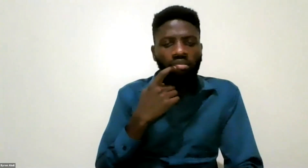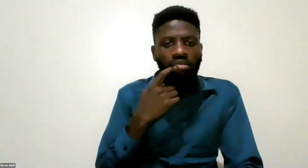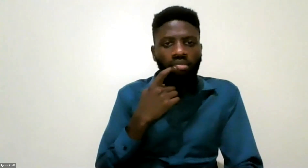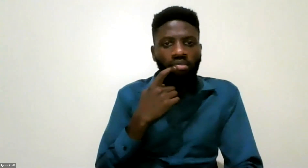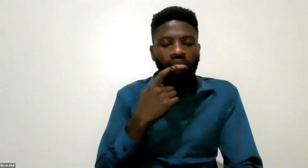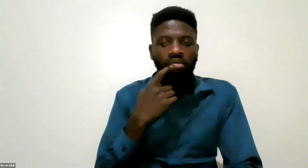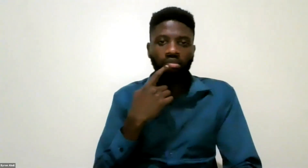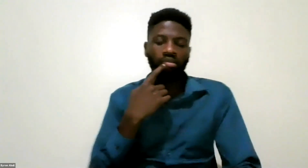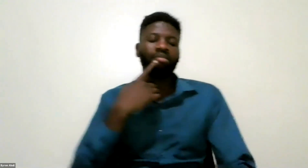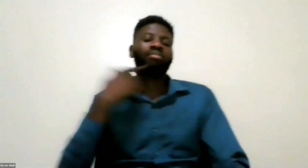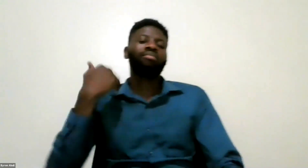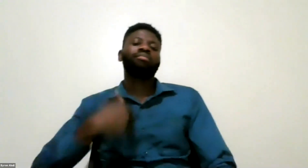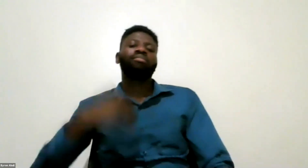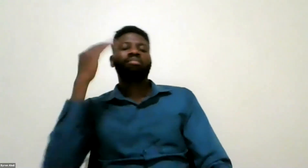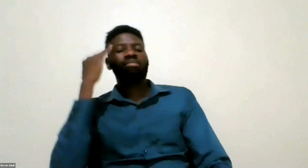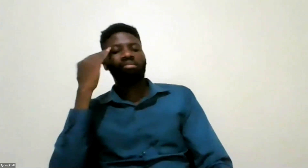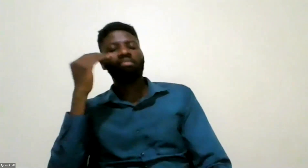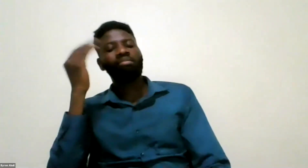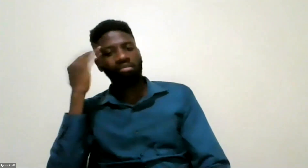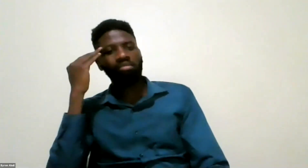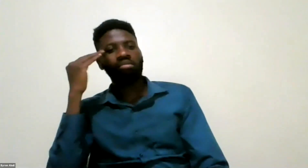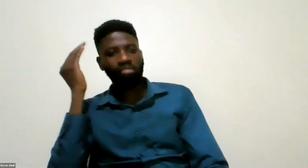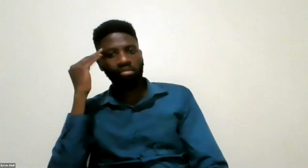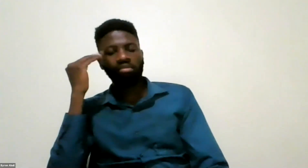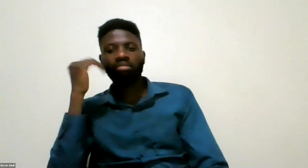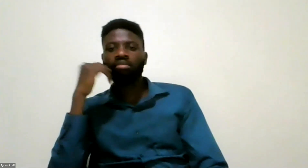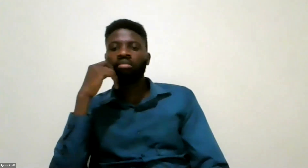I know him, No but one? I need. Sorry?